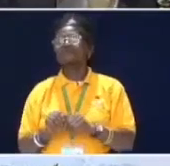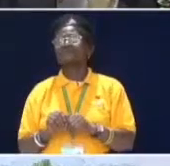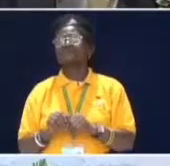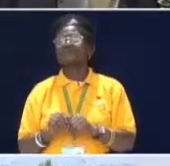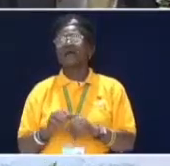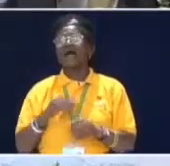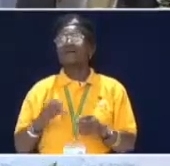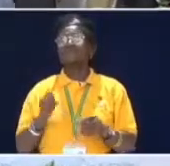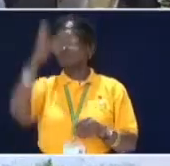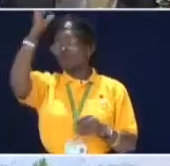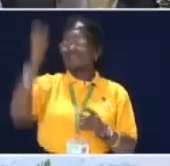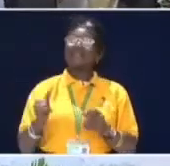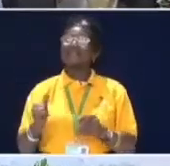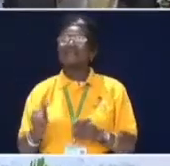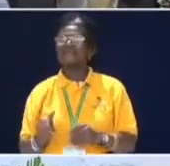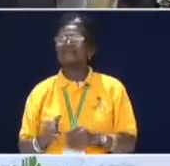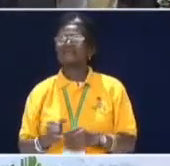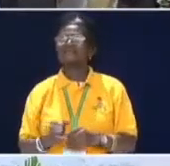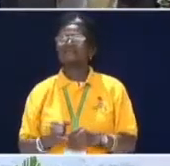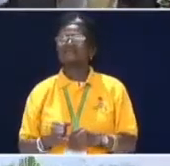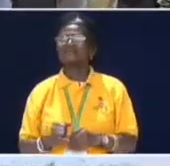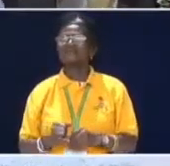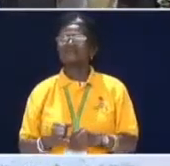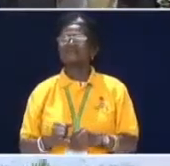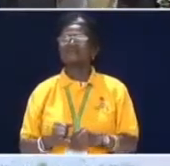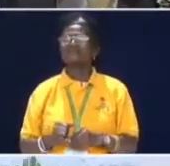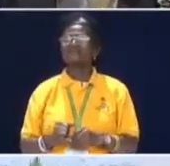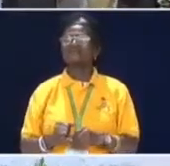And suddenly, no Gigi.